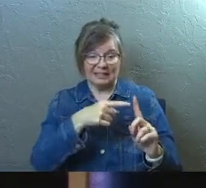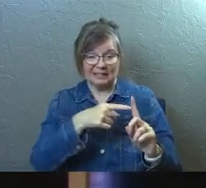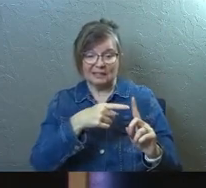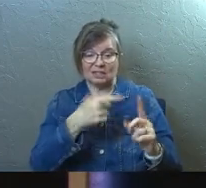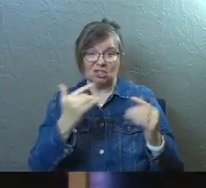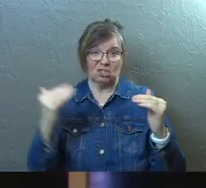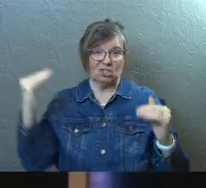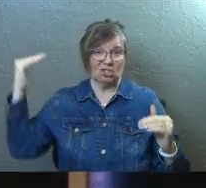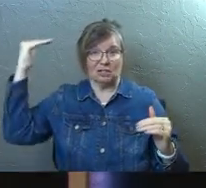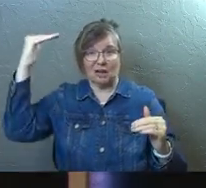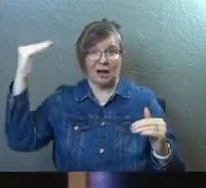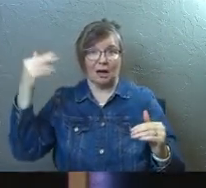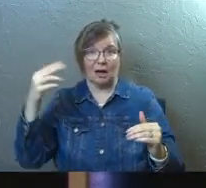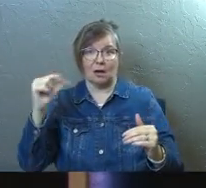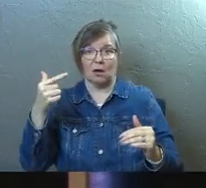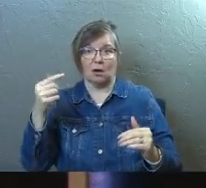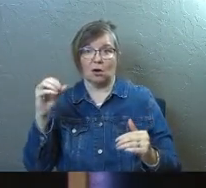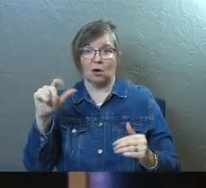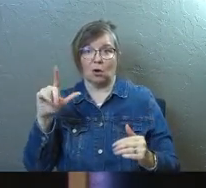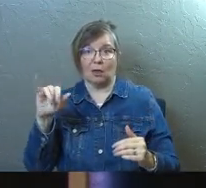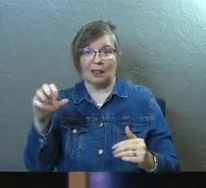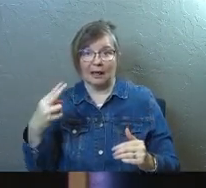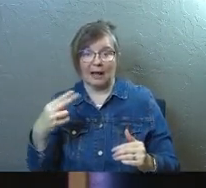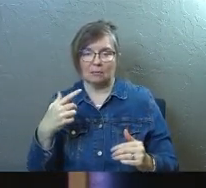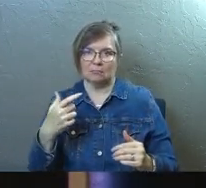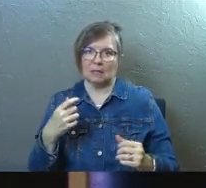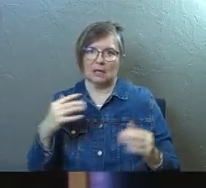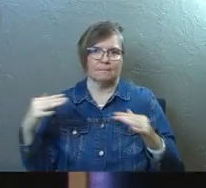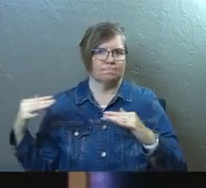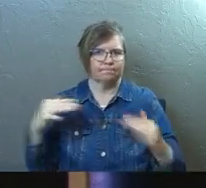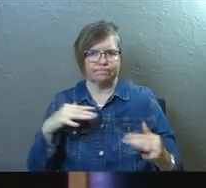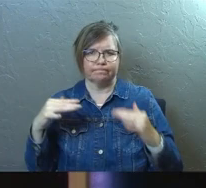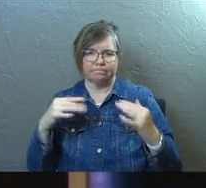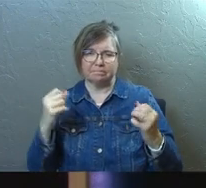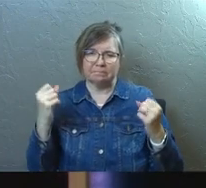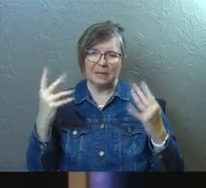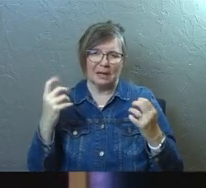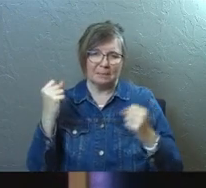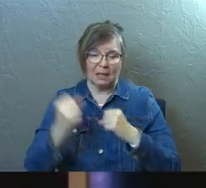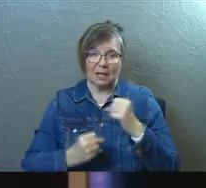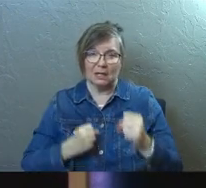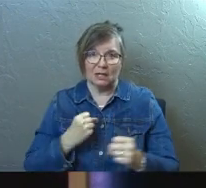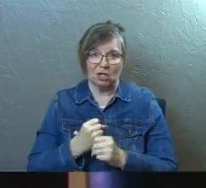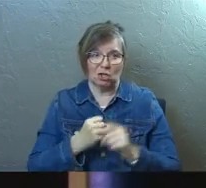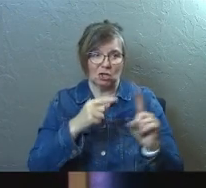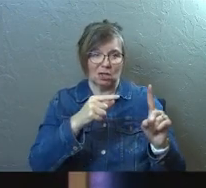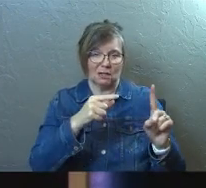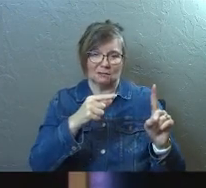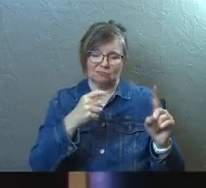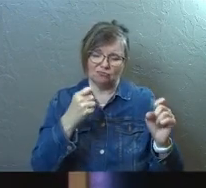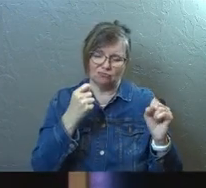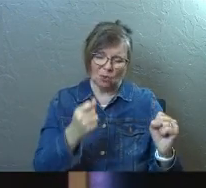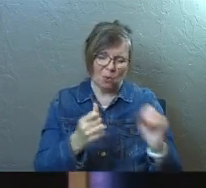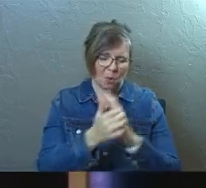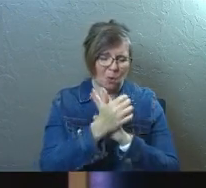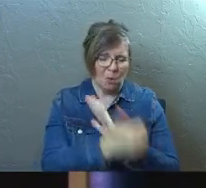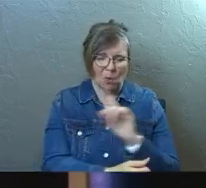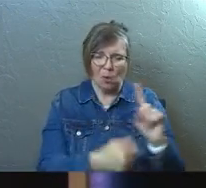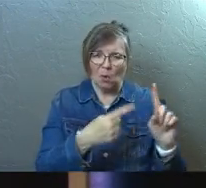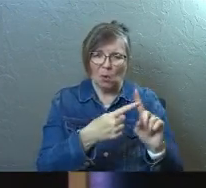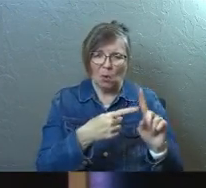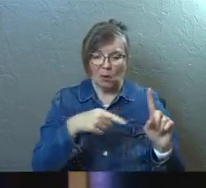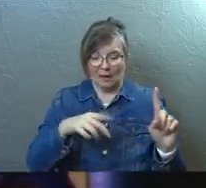this giant Goliath is a seasoned warrior. He's amazing, and David is young and, in Saul's